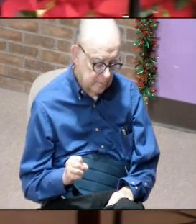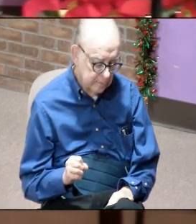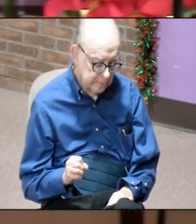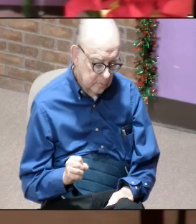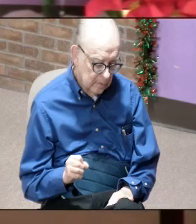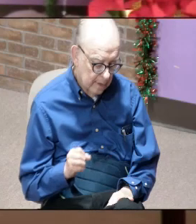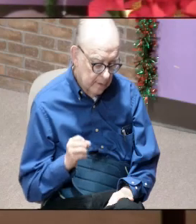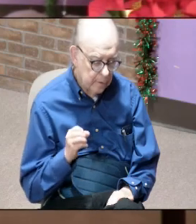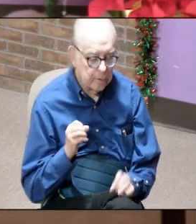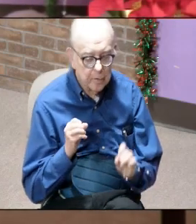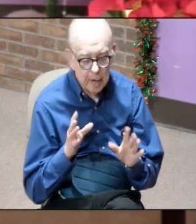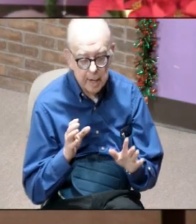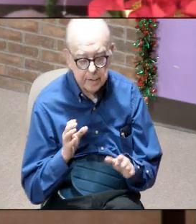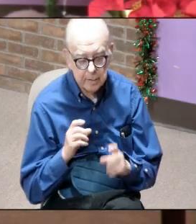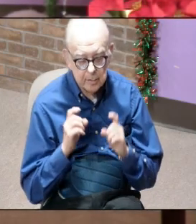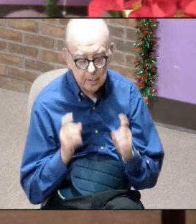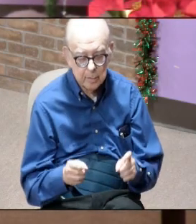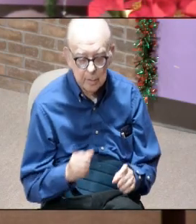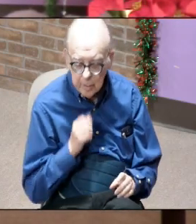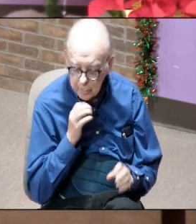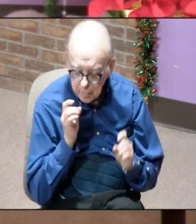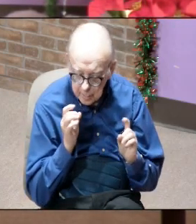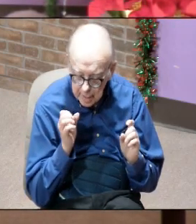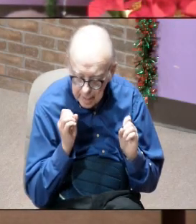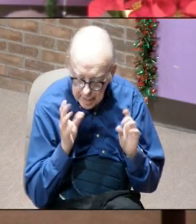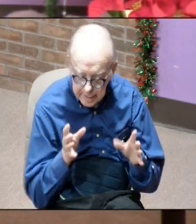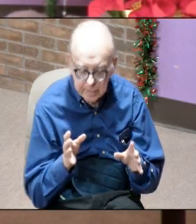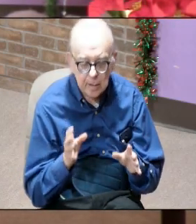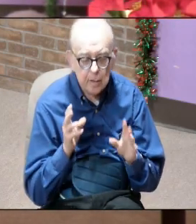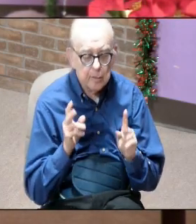hate the sin. You don't hate the person.